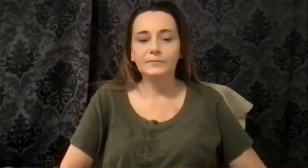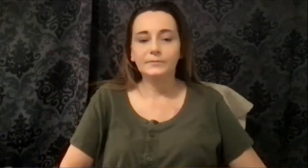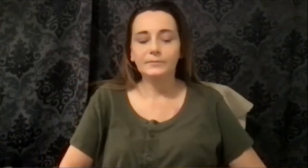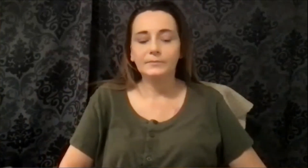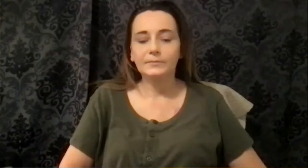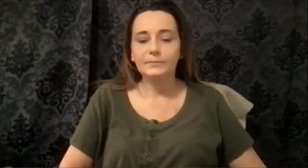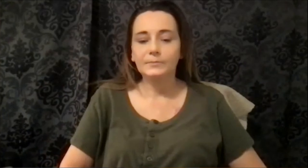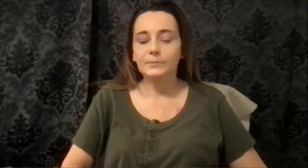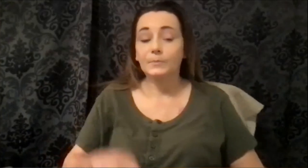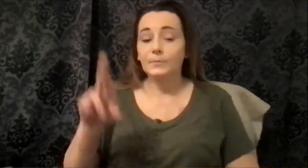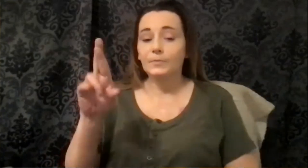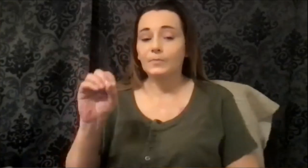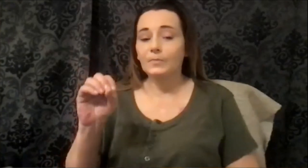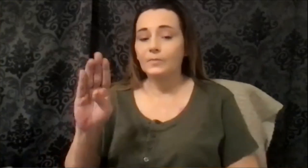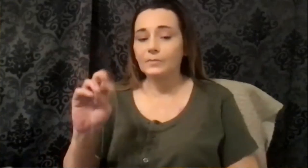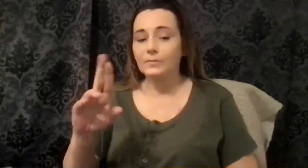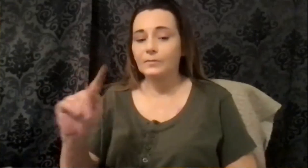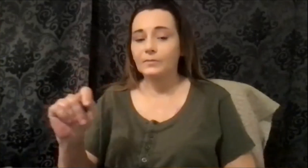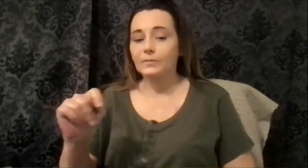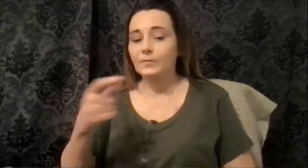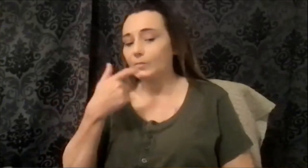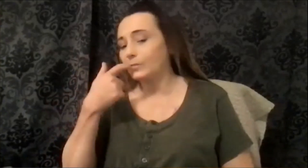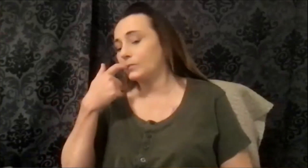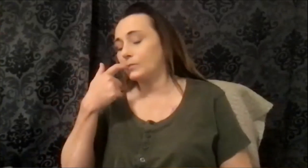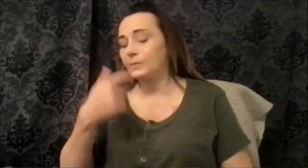Robert Fanatic.